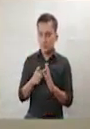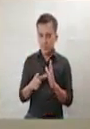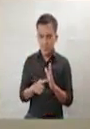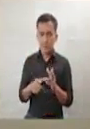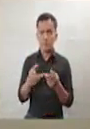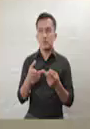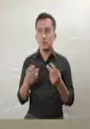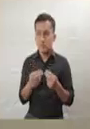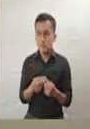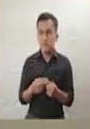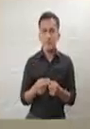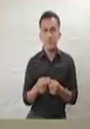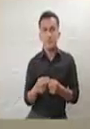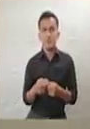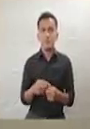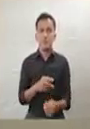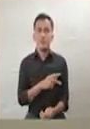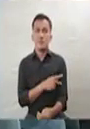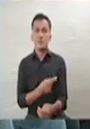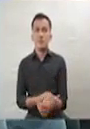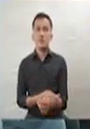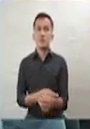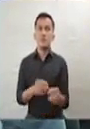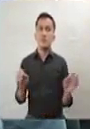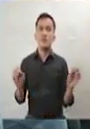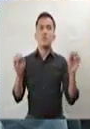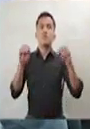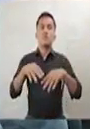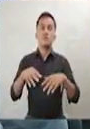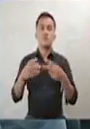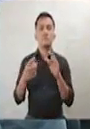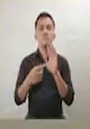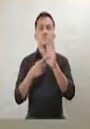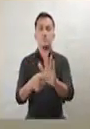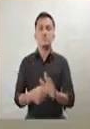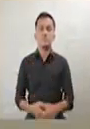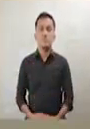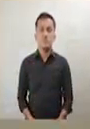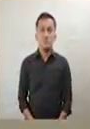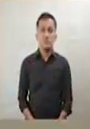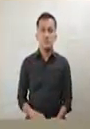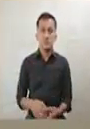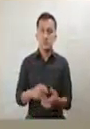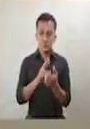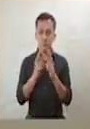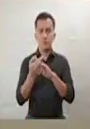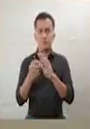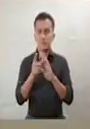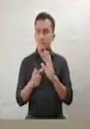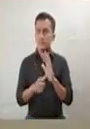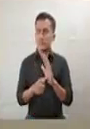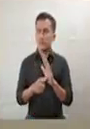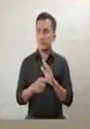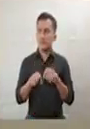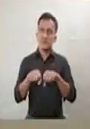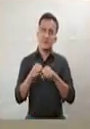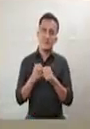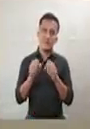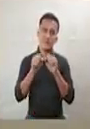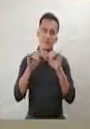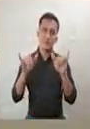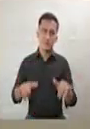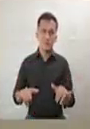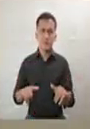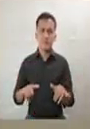power put all to jail to reform the system. It's really a broken system. It's really a